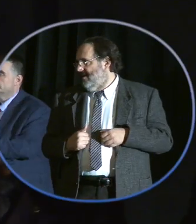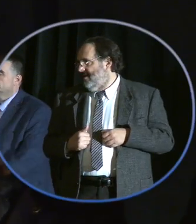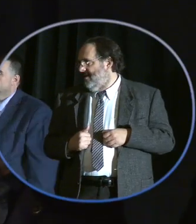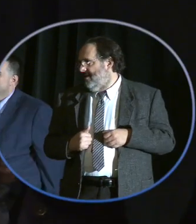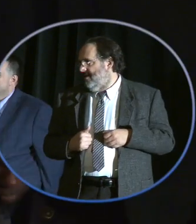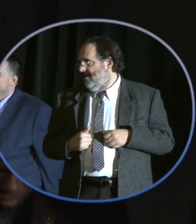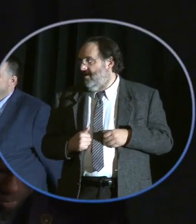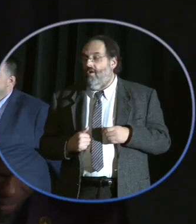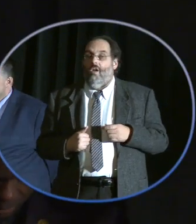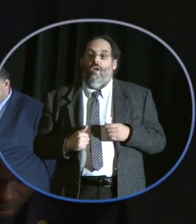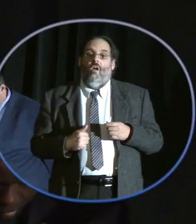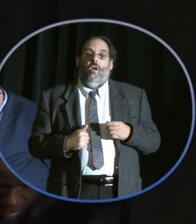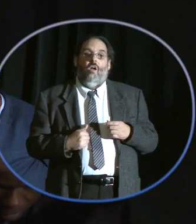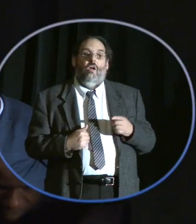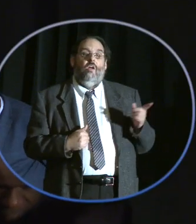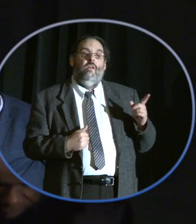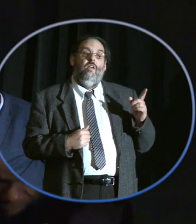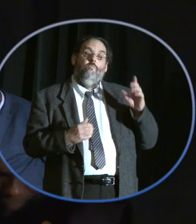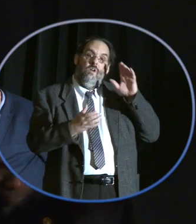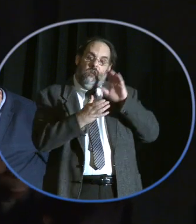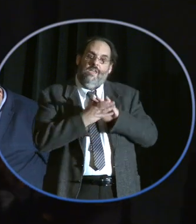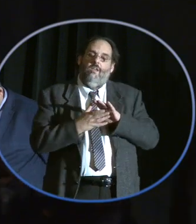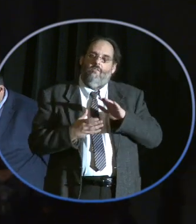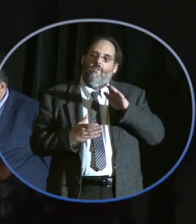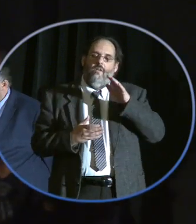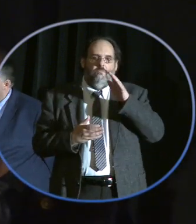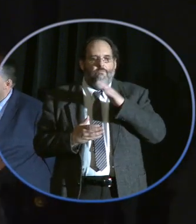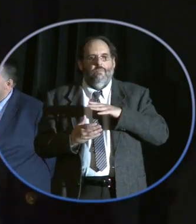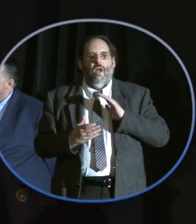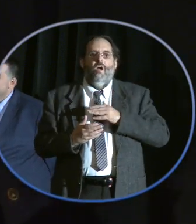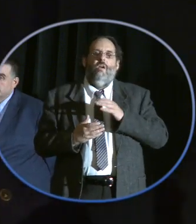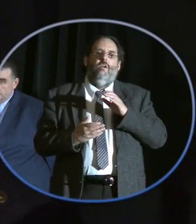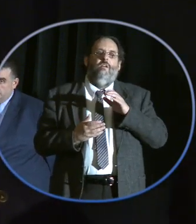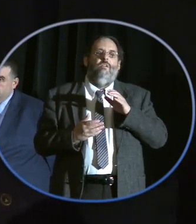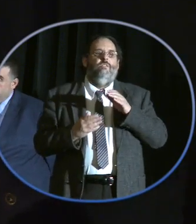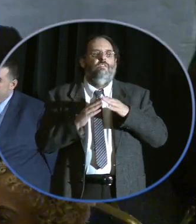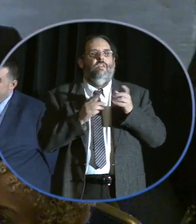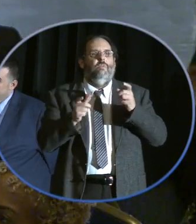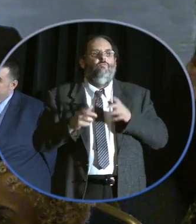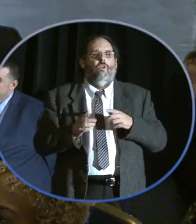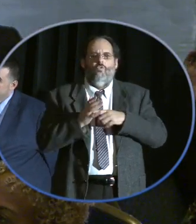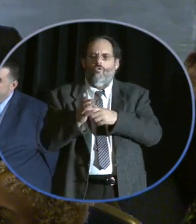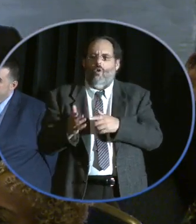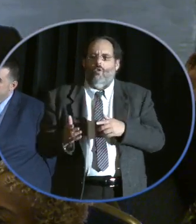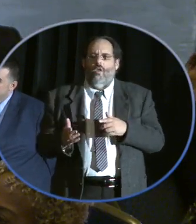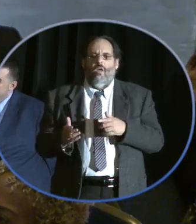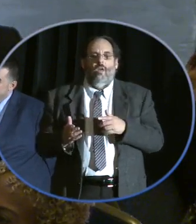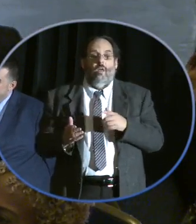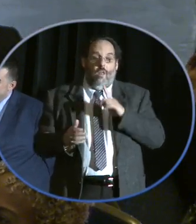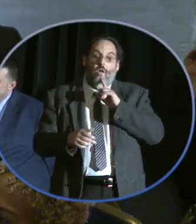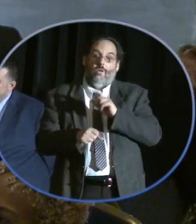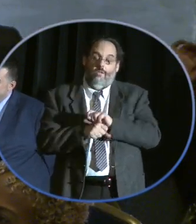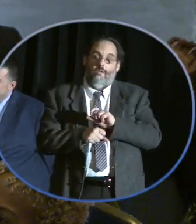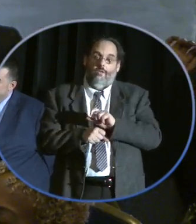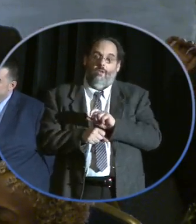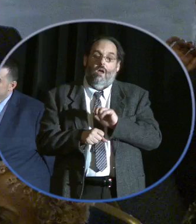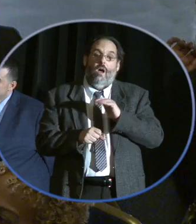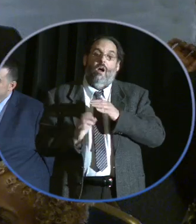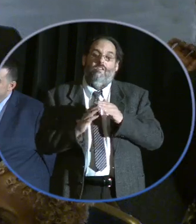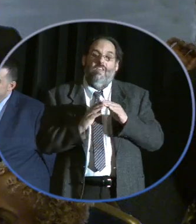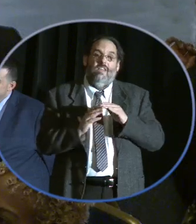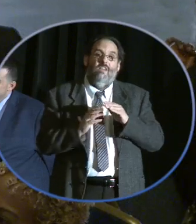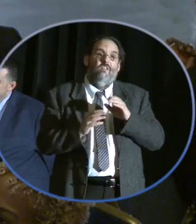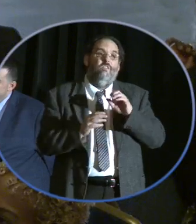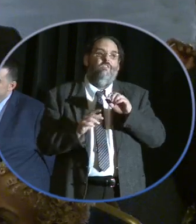It is because of the belief in them that our city administrator showed, and make no mistake, our city